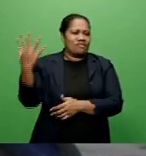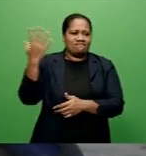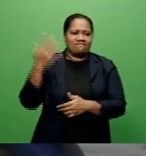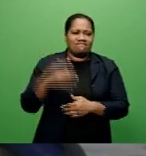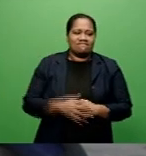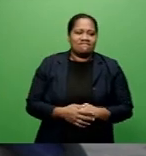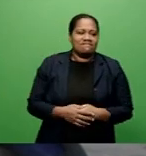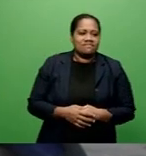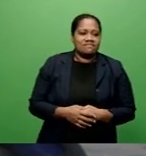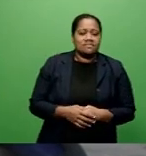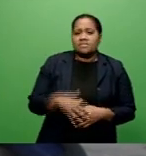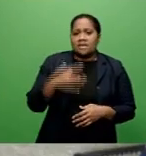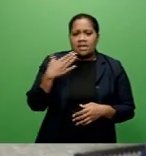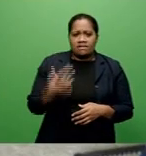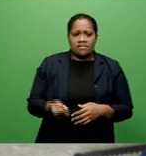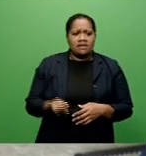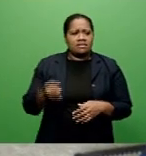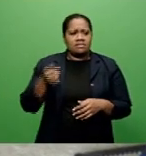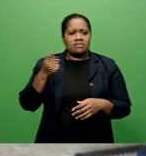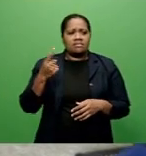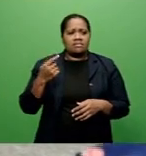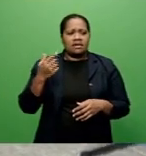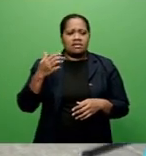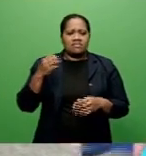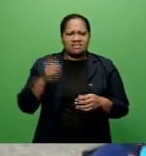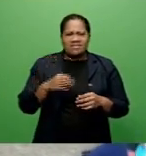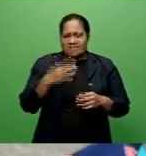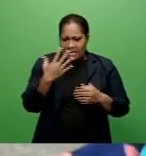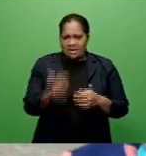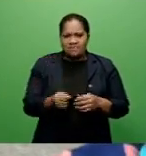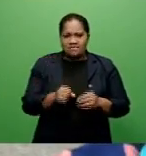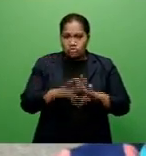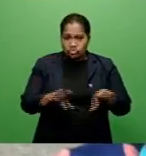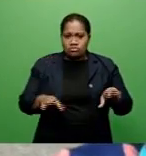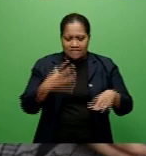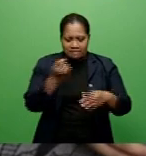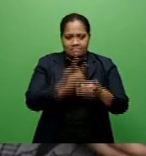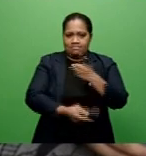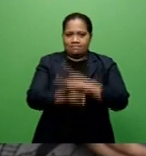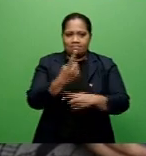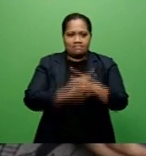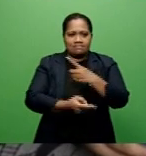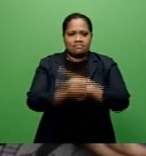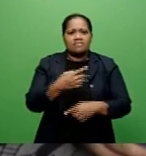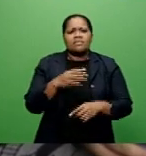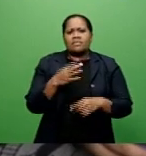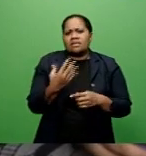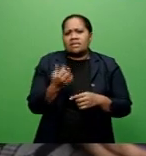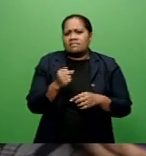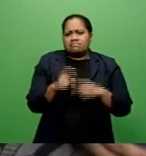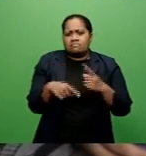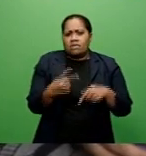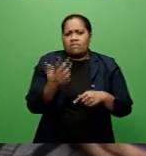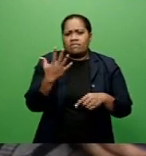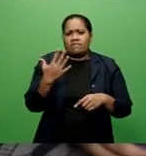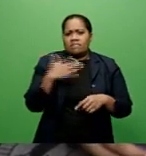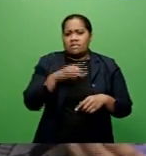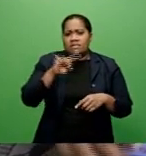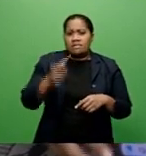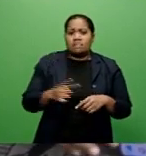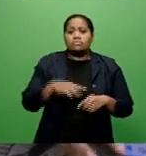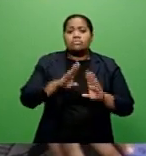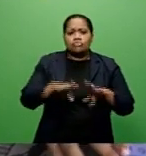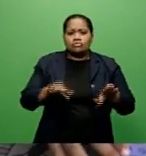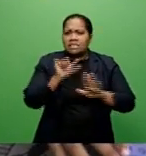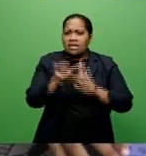500 young diabetics in Fiji. Worldwide, the prevalence estimates indicate that there are almost 500,000 children